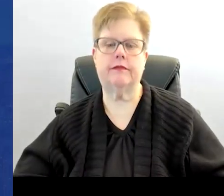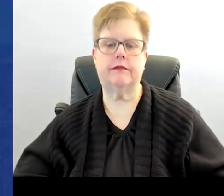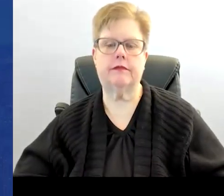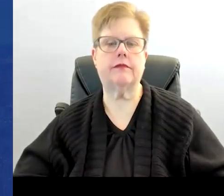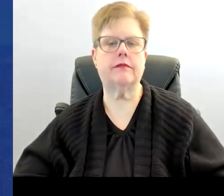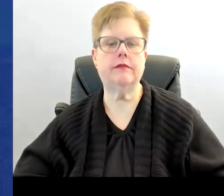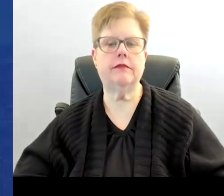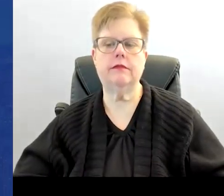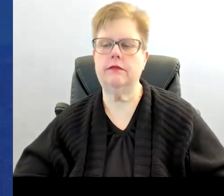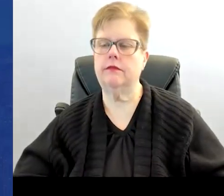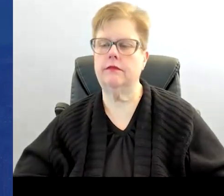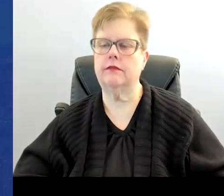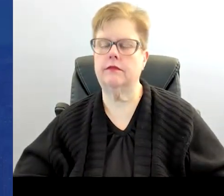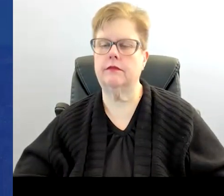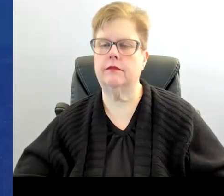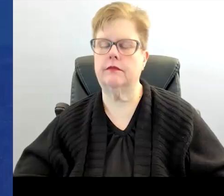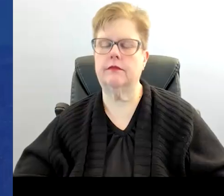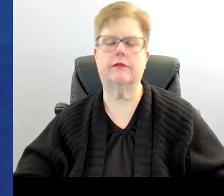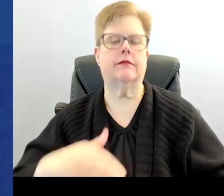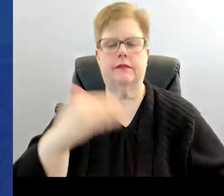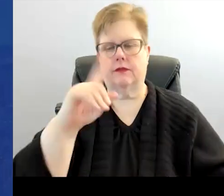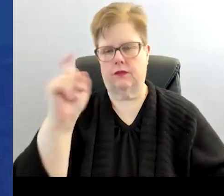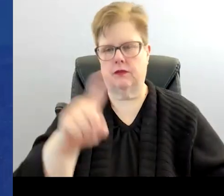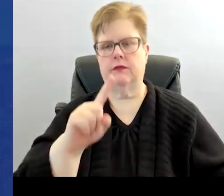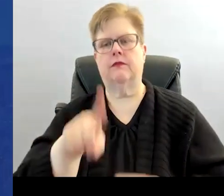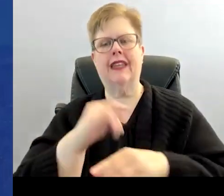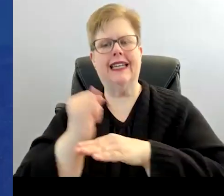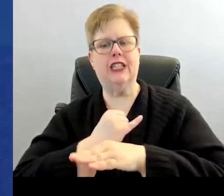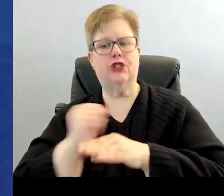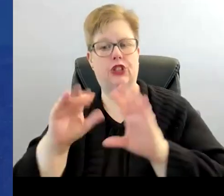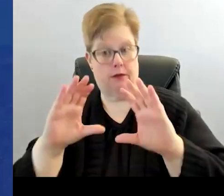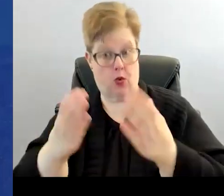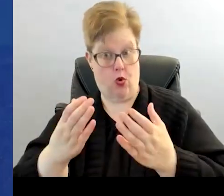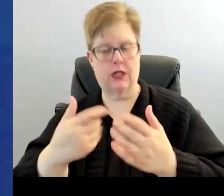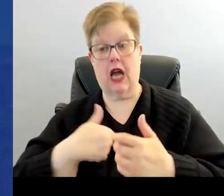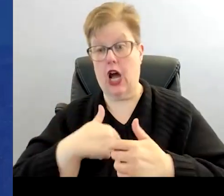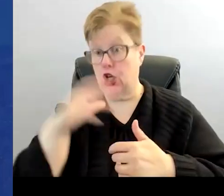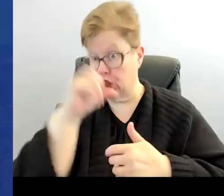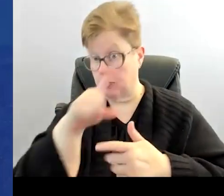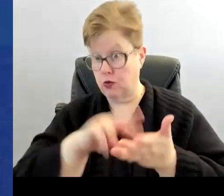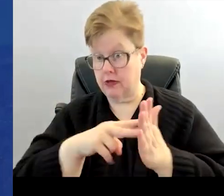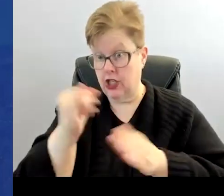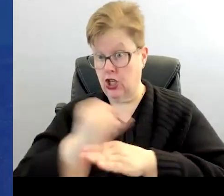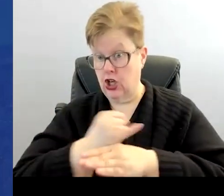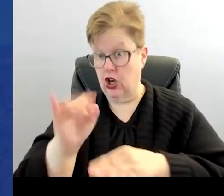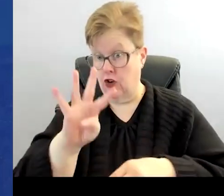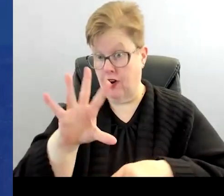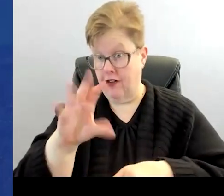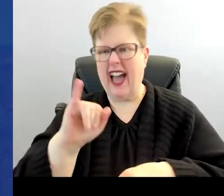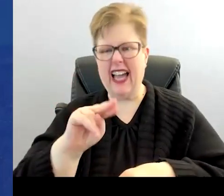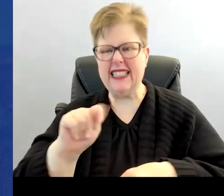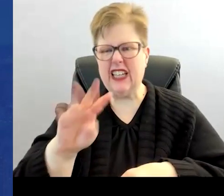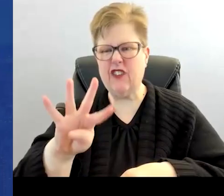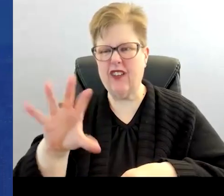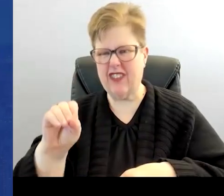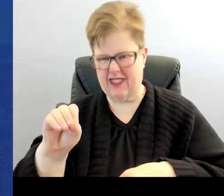Next question. There's a question about the internship course. I'm assuming you mean internship 450, INT 450. That